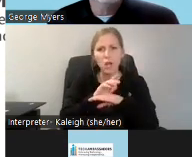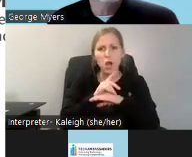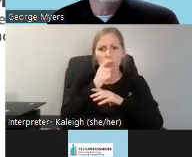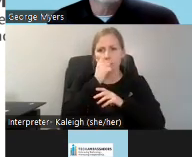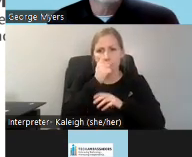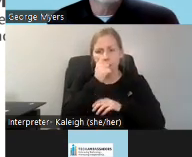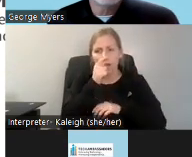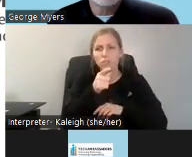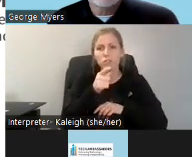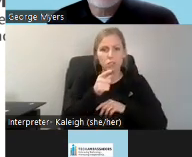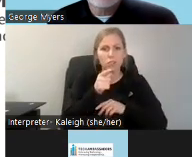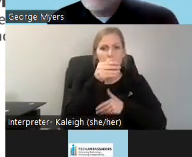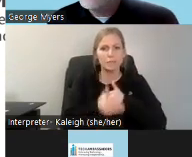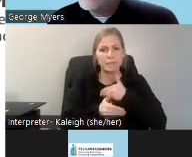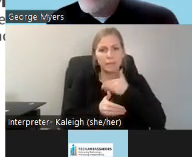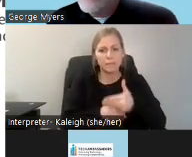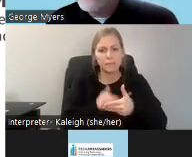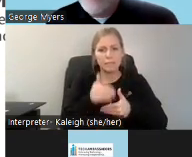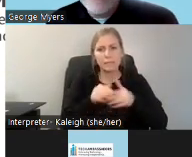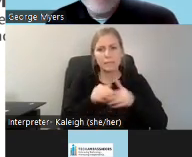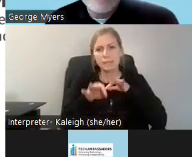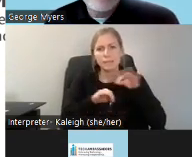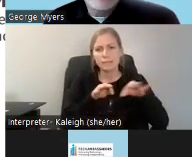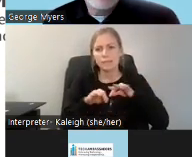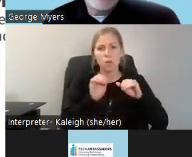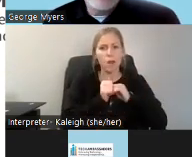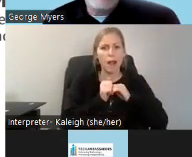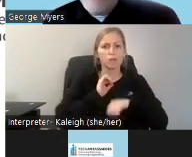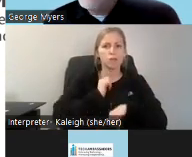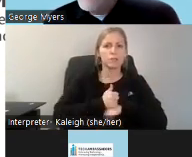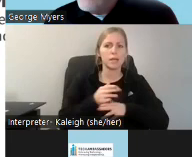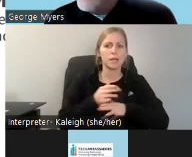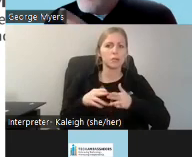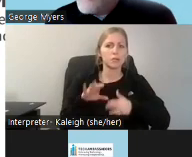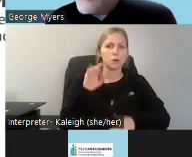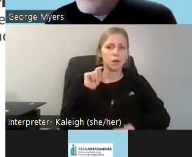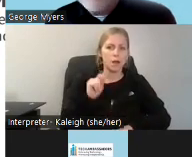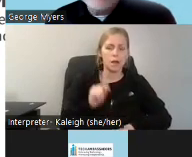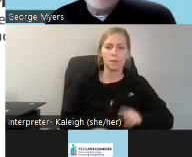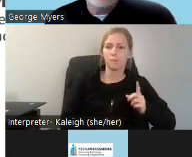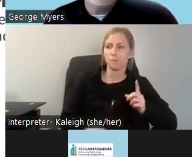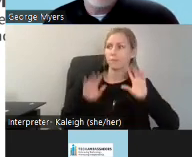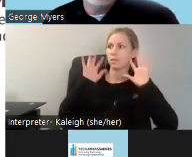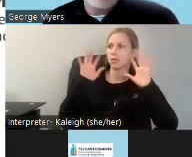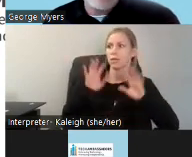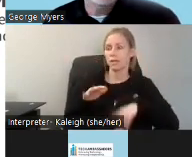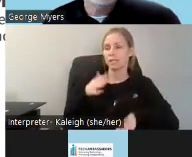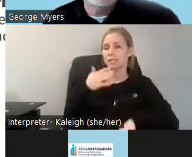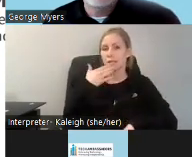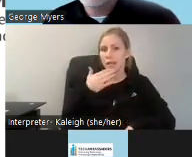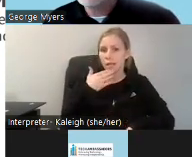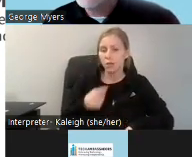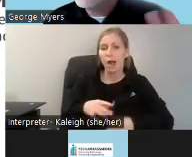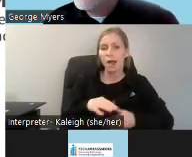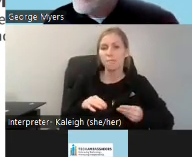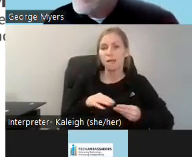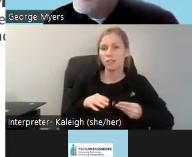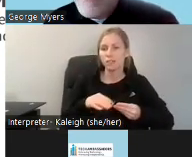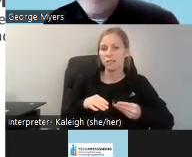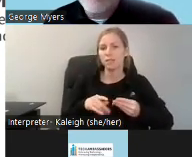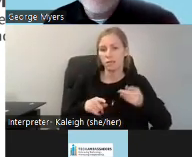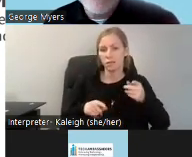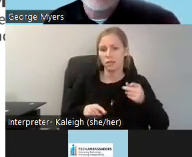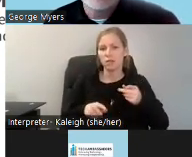create shortcuts. Great. And I'm glad that you mentioned that one last here. I'm going to show you